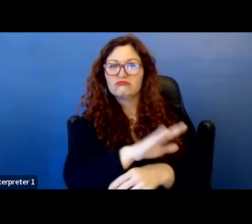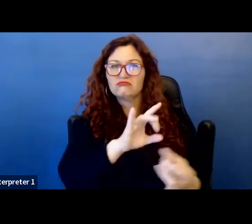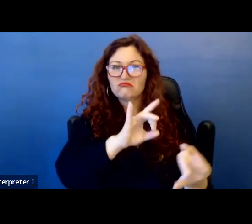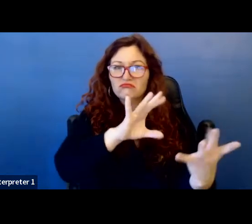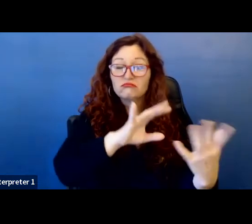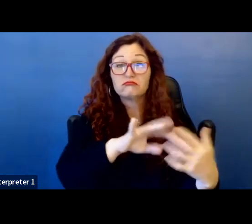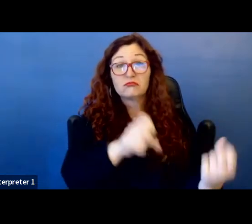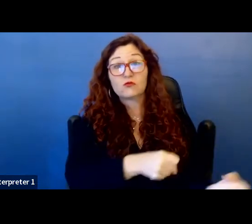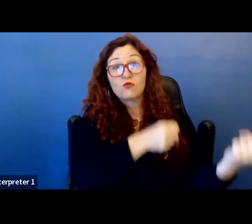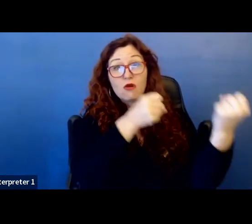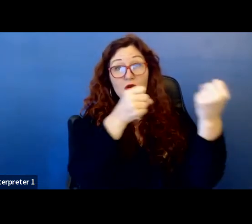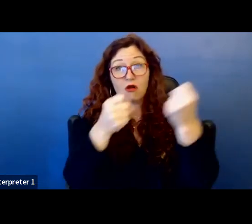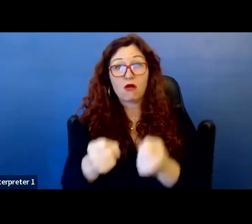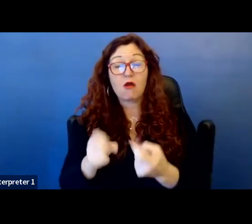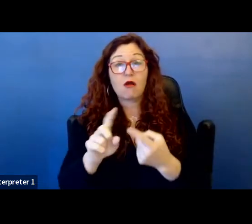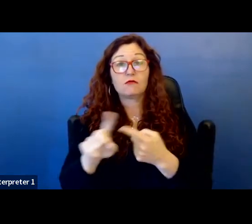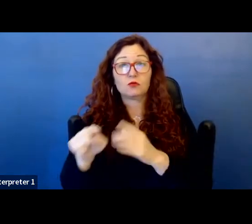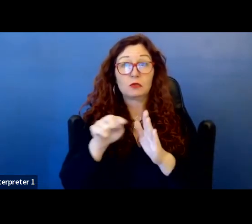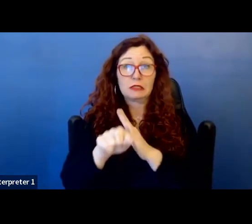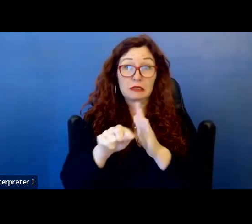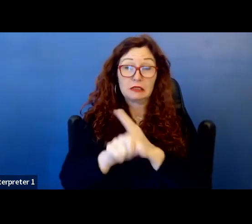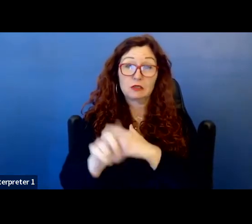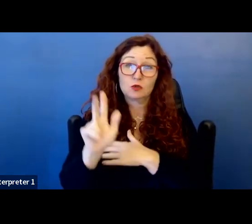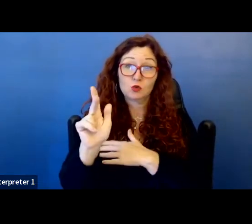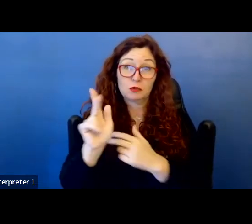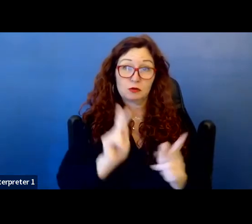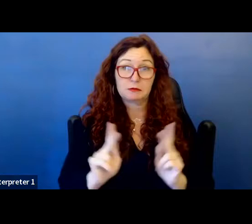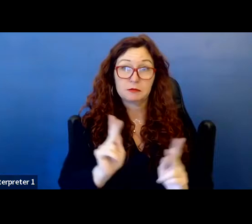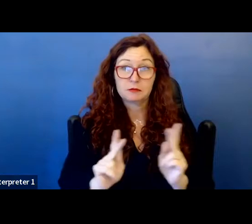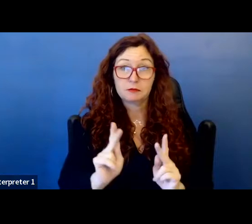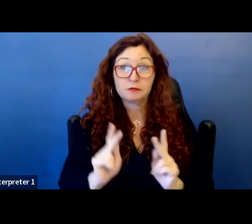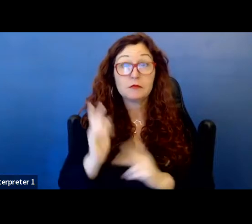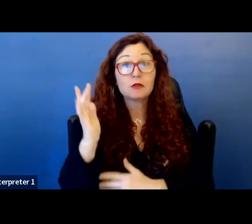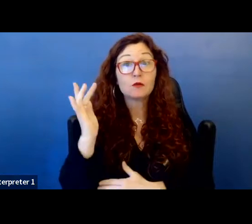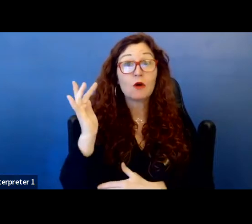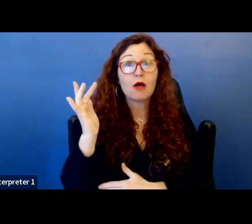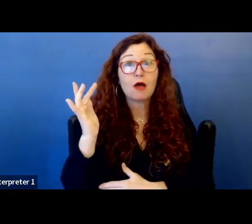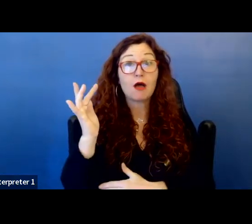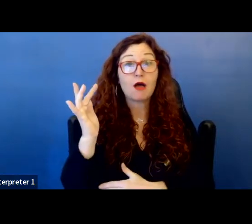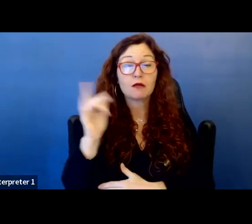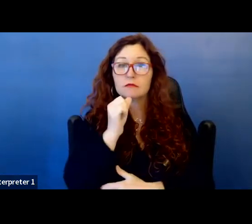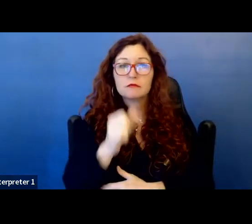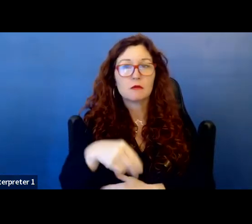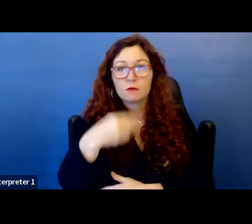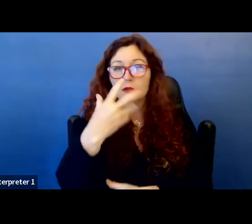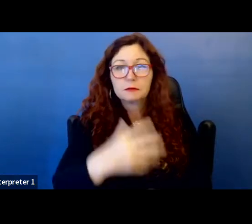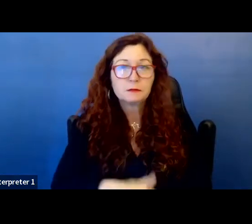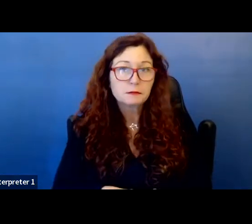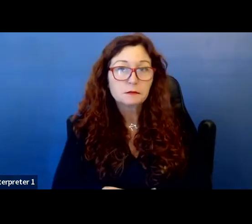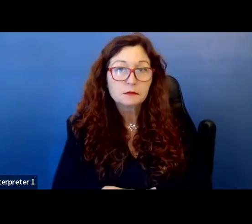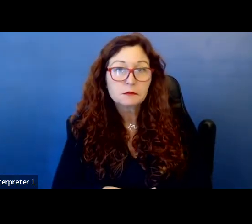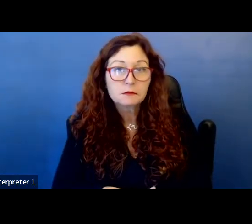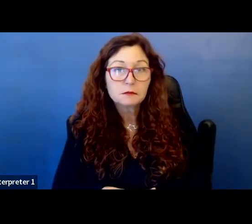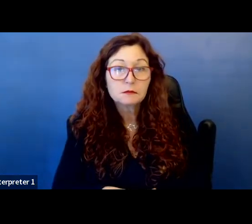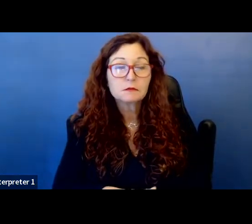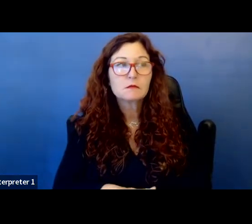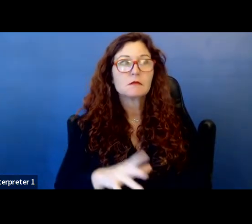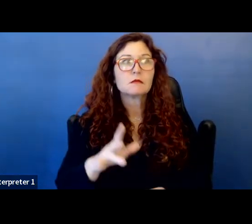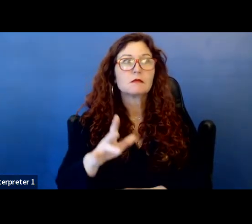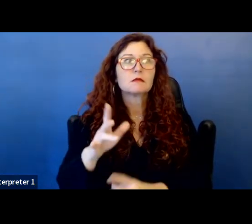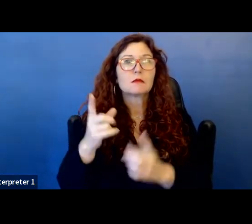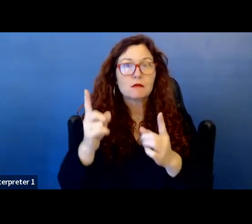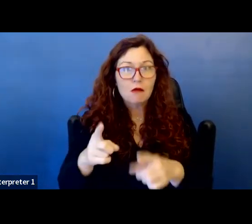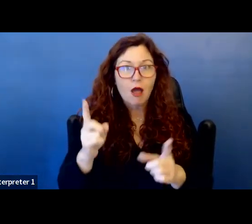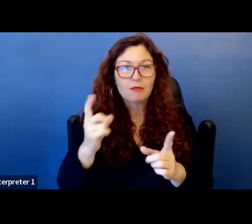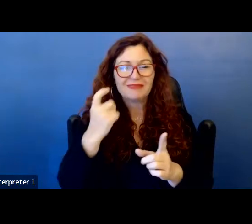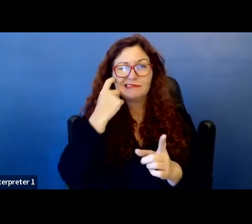23 innocent people targeting them simply because of the color of their skin so the shooting targeting the black community